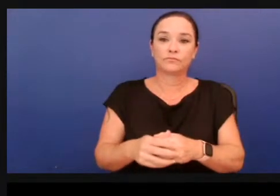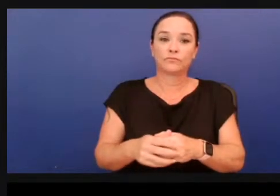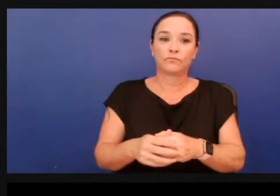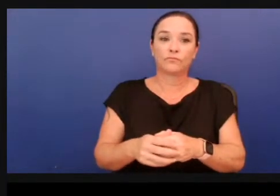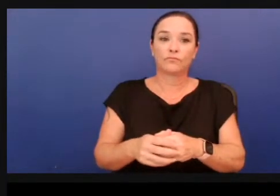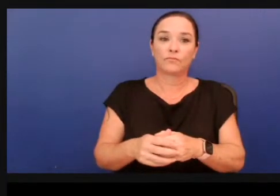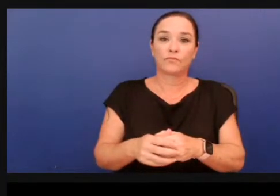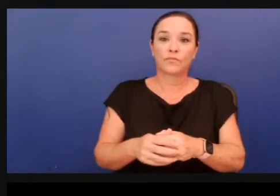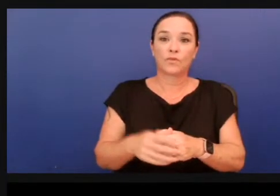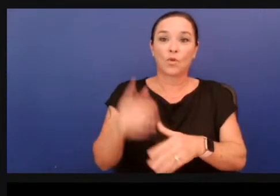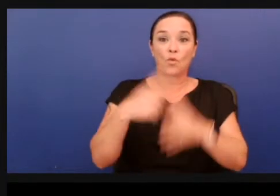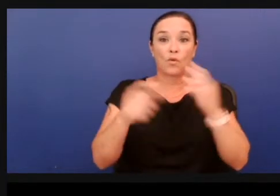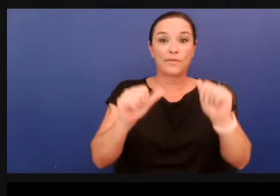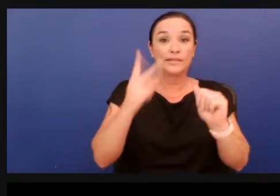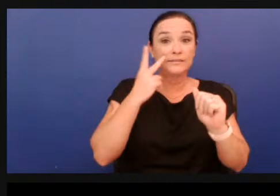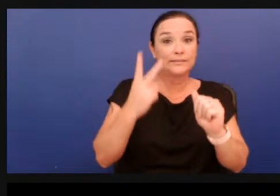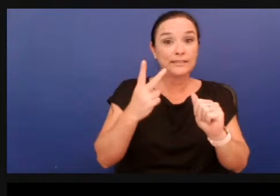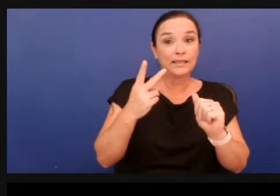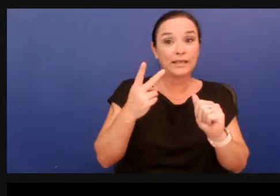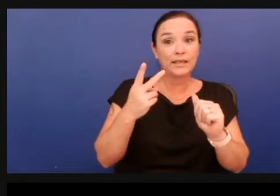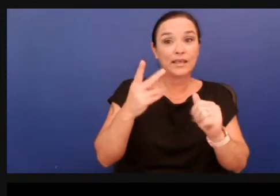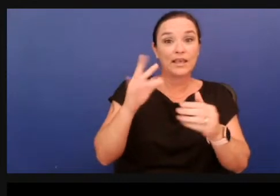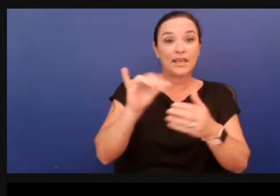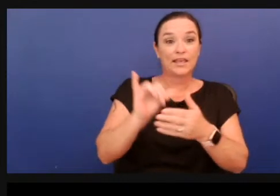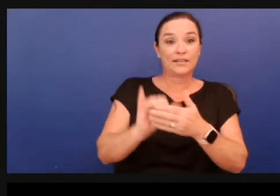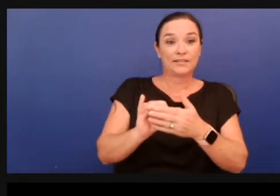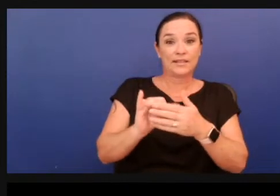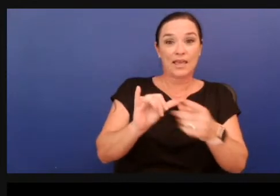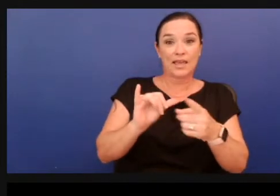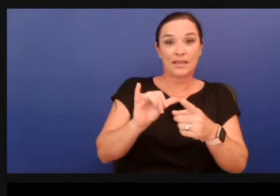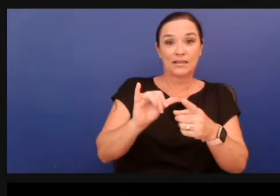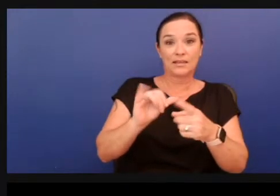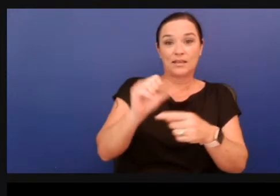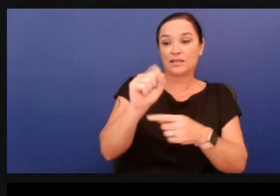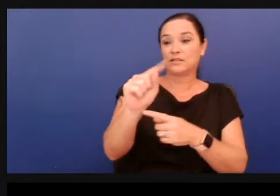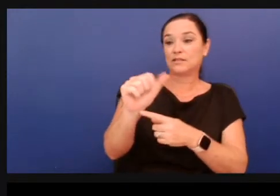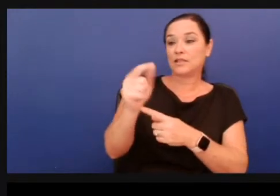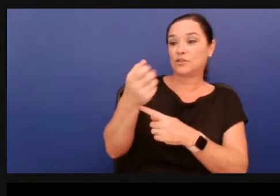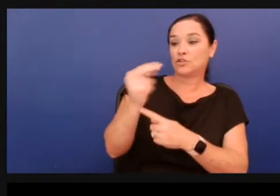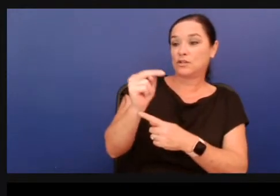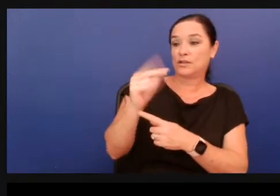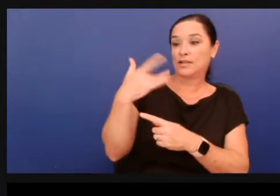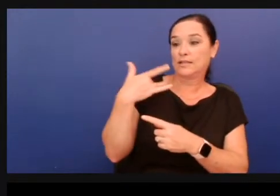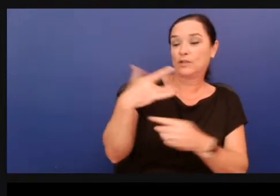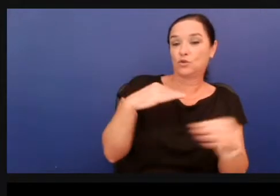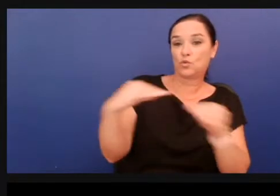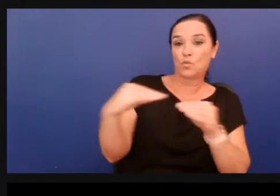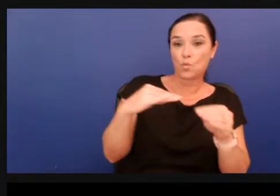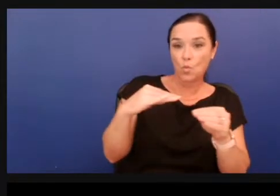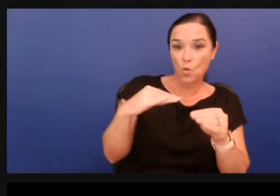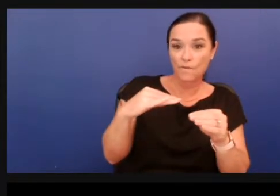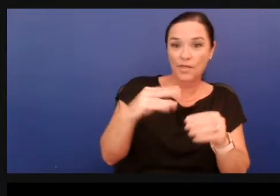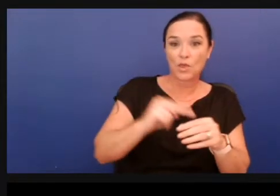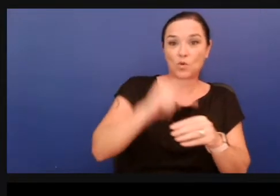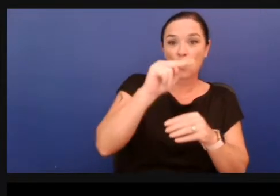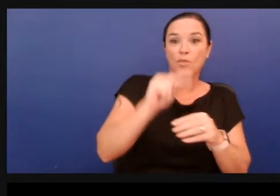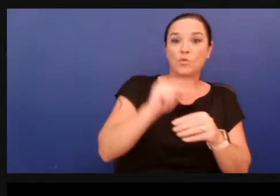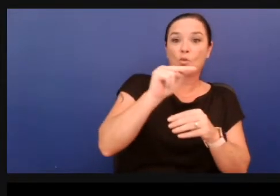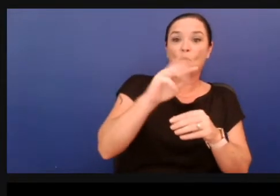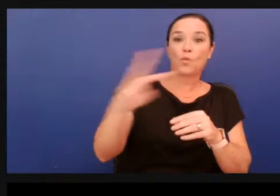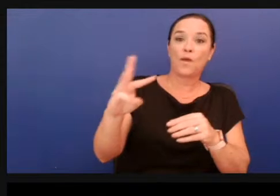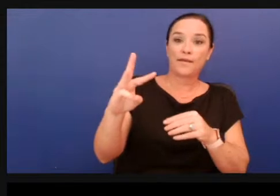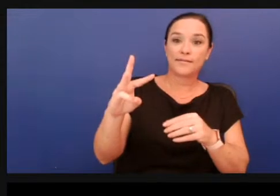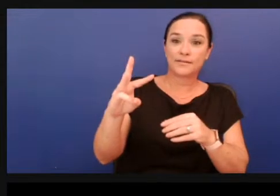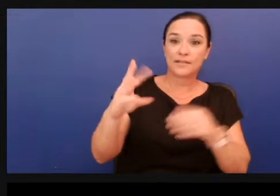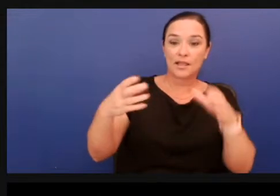can see is that this station normally moves to the west and to the northwest. It's in the northwest part of the crater. That makes